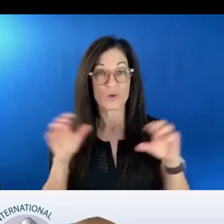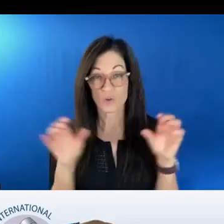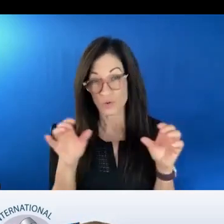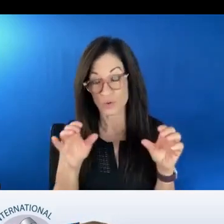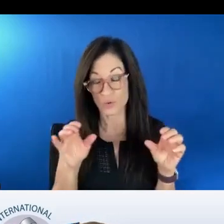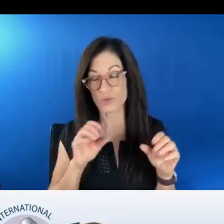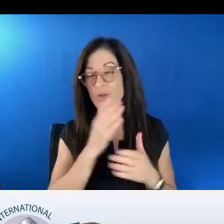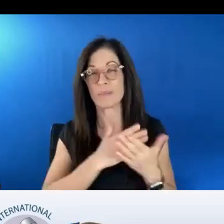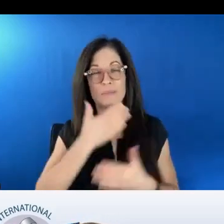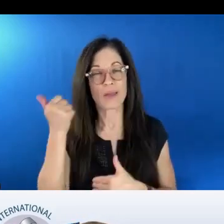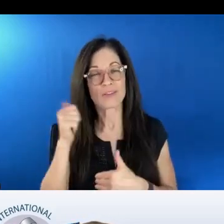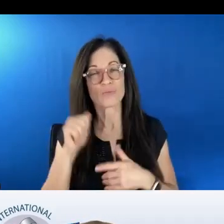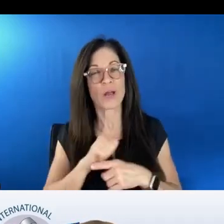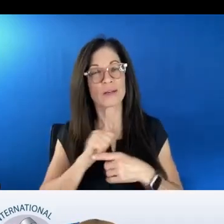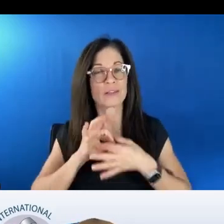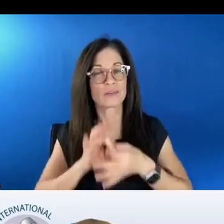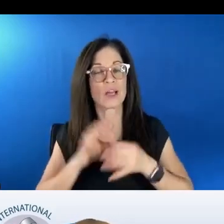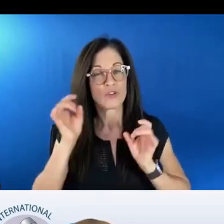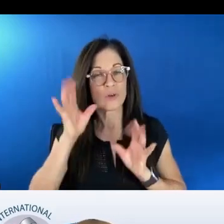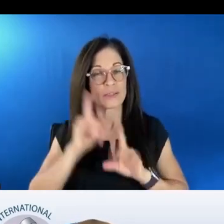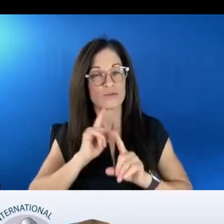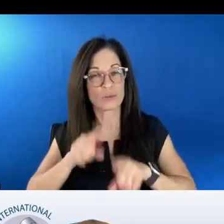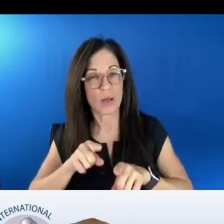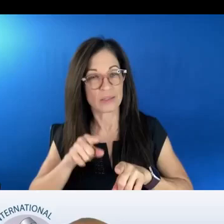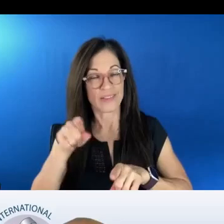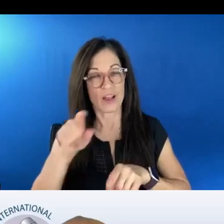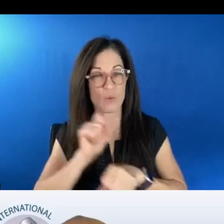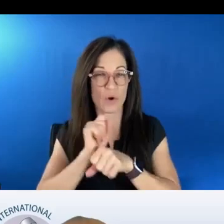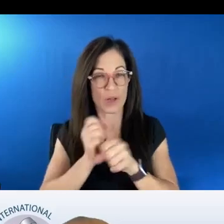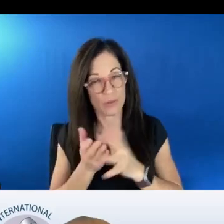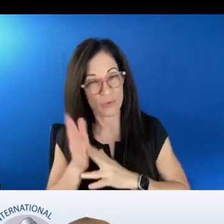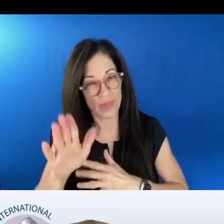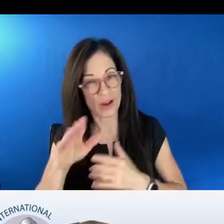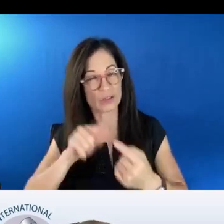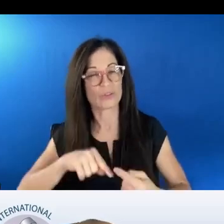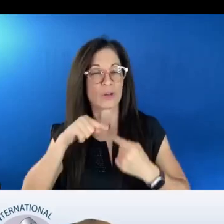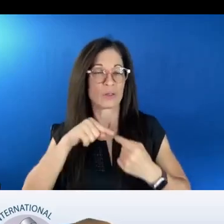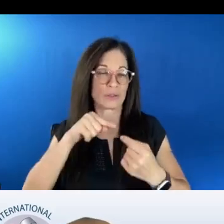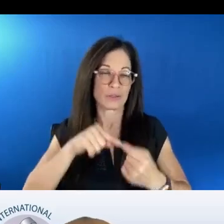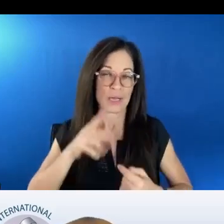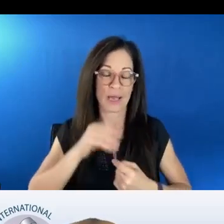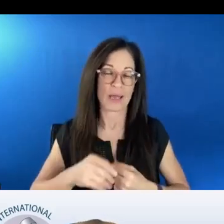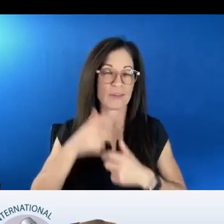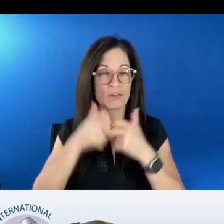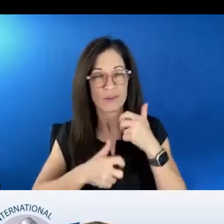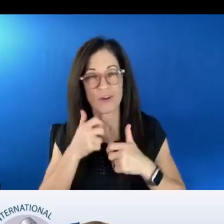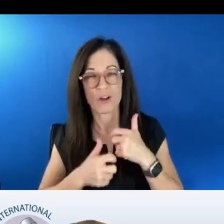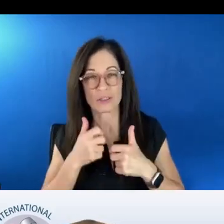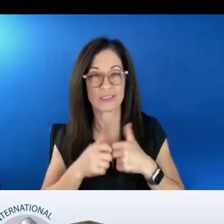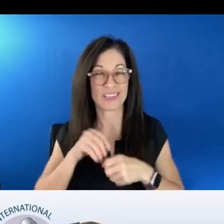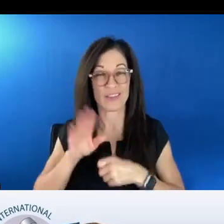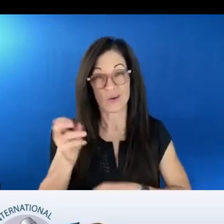some best practices around crisis response as they're working through their struggles and their difficulties within their